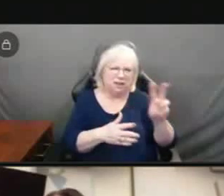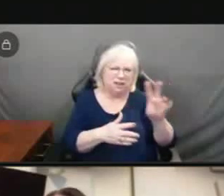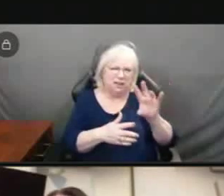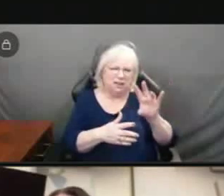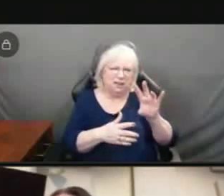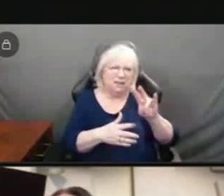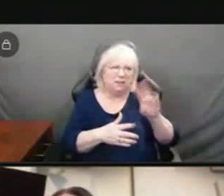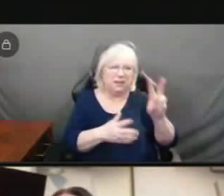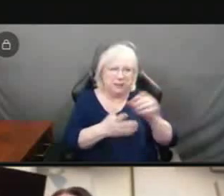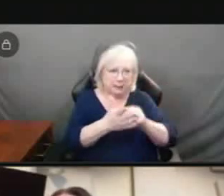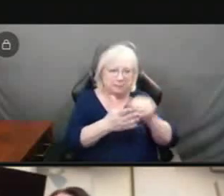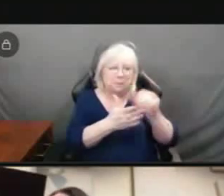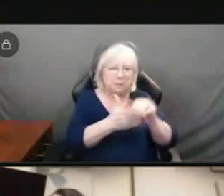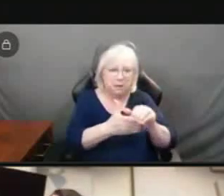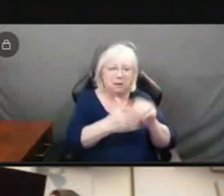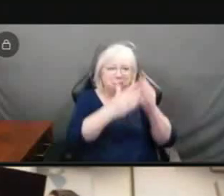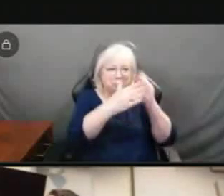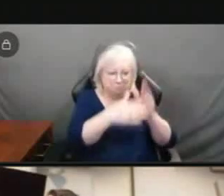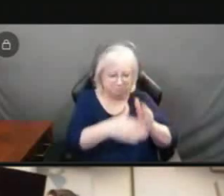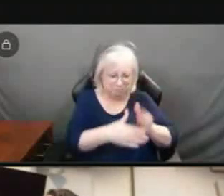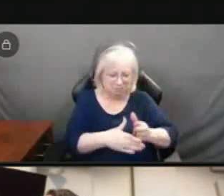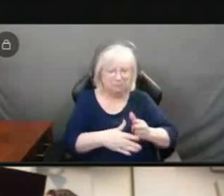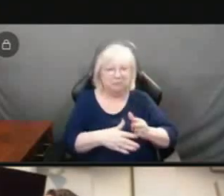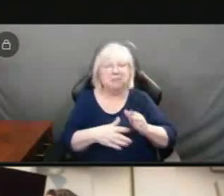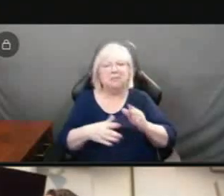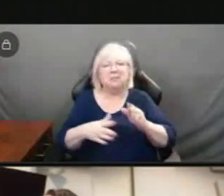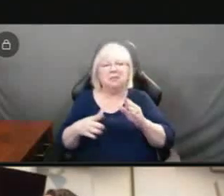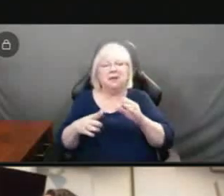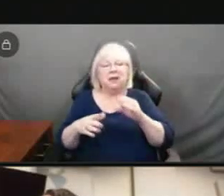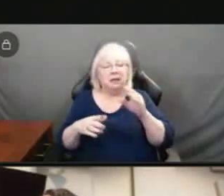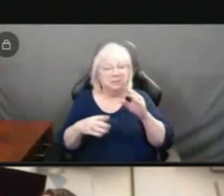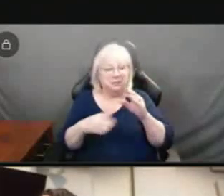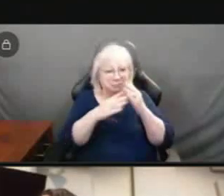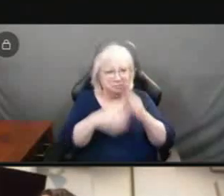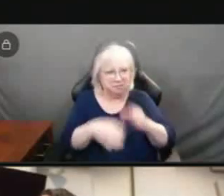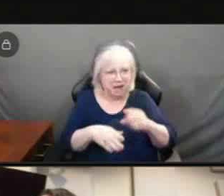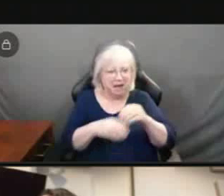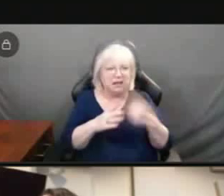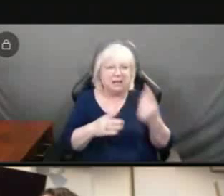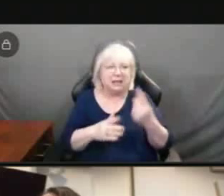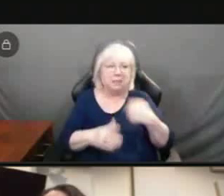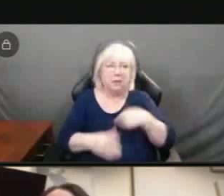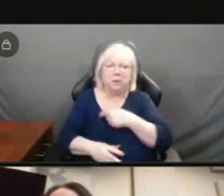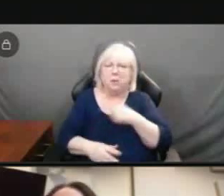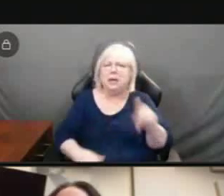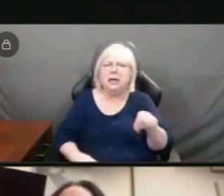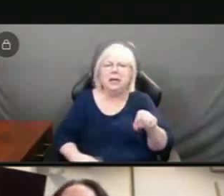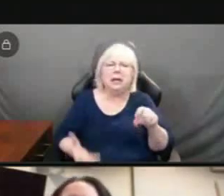76 million, you divide it up into something we need.